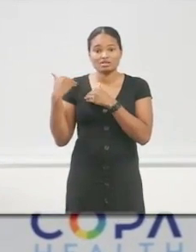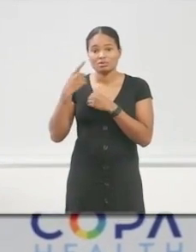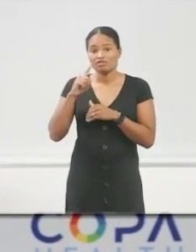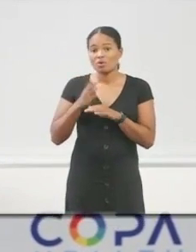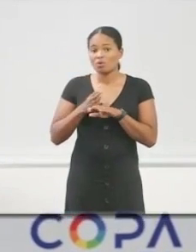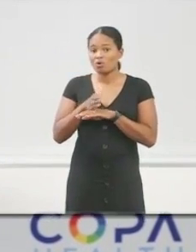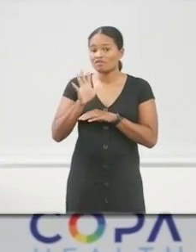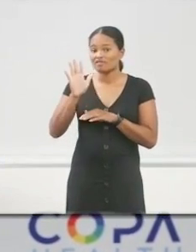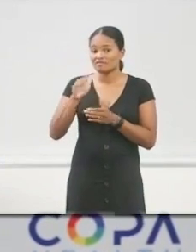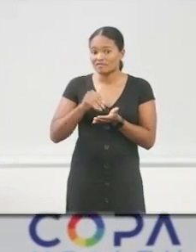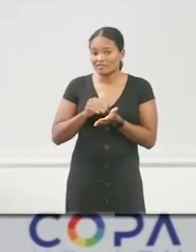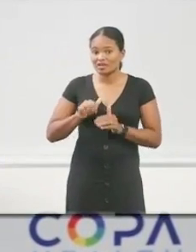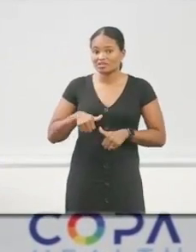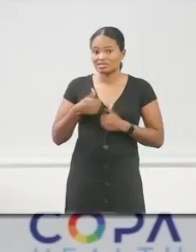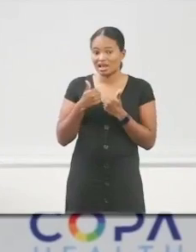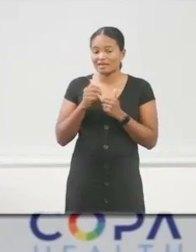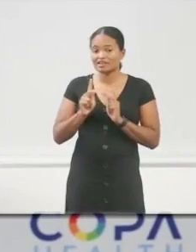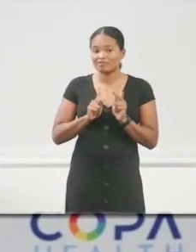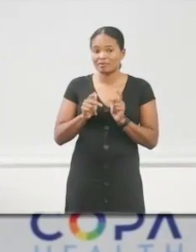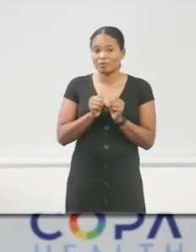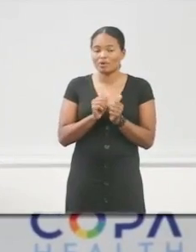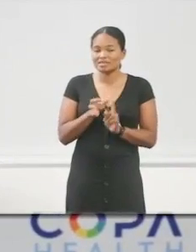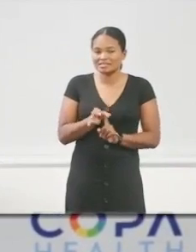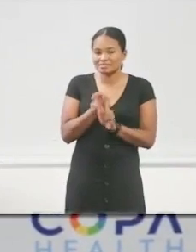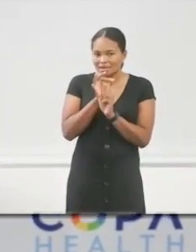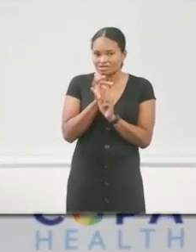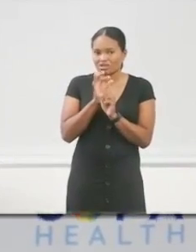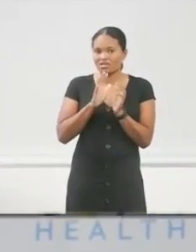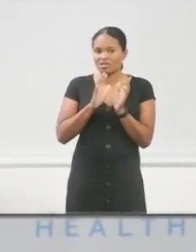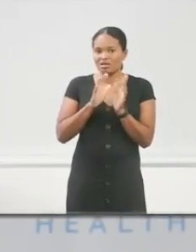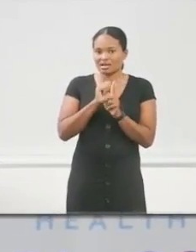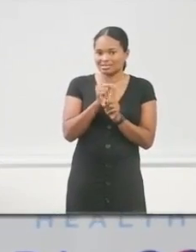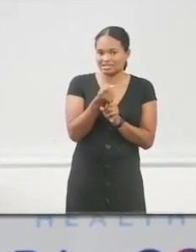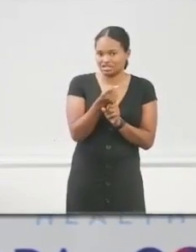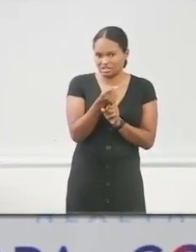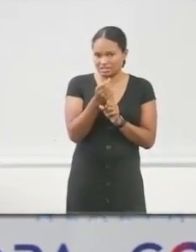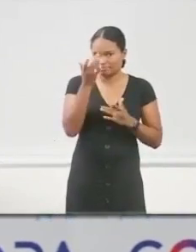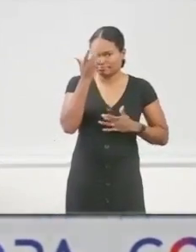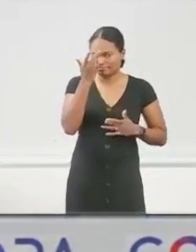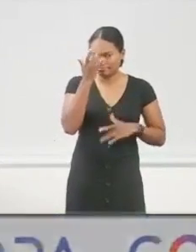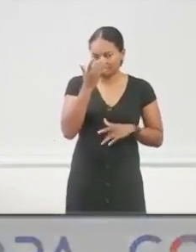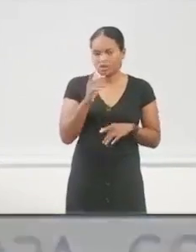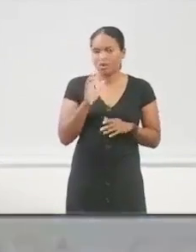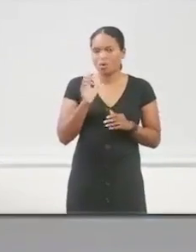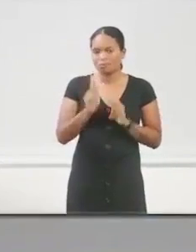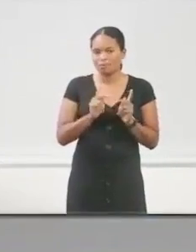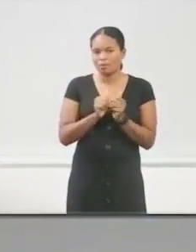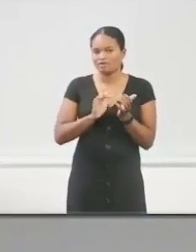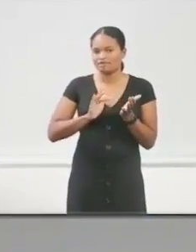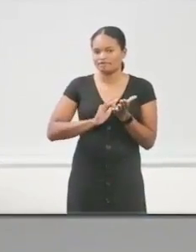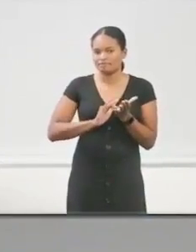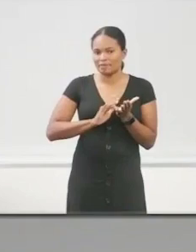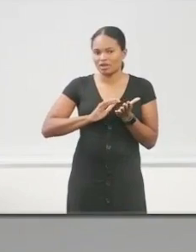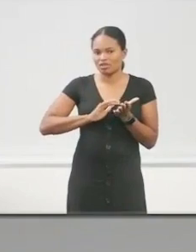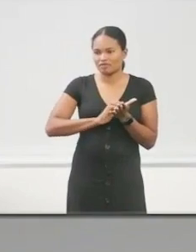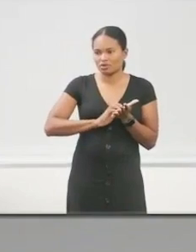of people with special conditions, vulnerable populations included. Next, I'm going to bring up Dr. Shar Najafi-Piper,